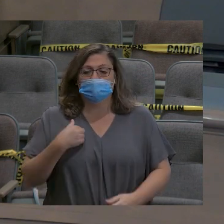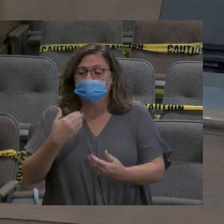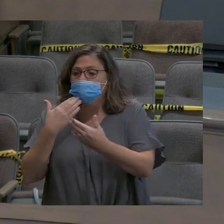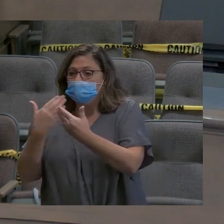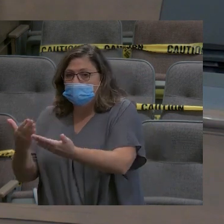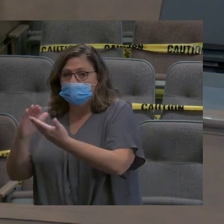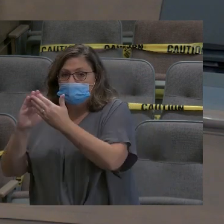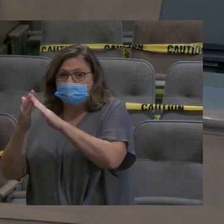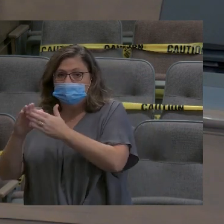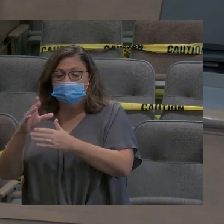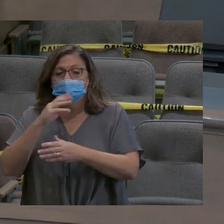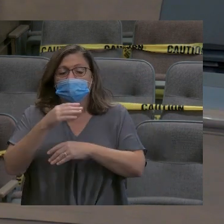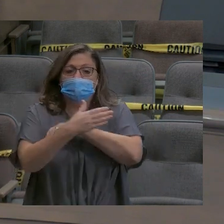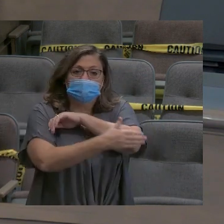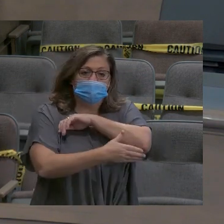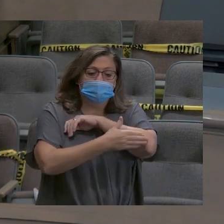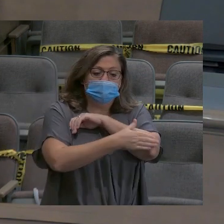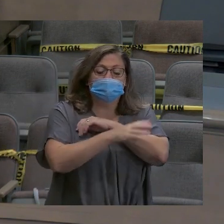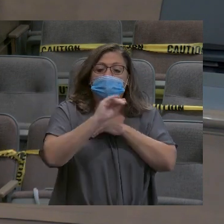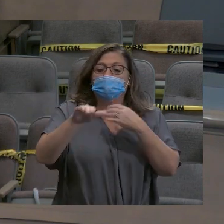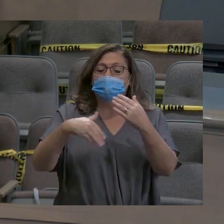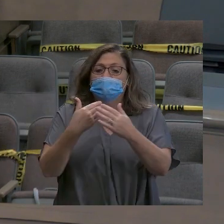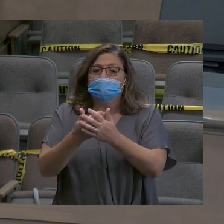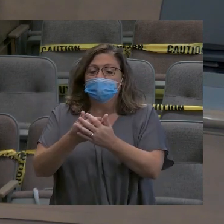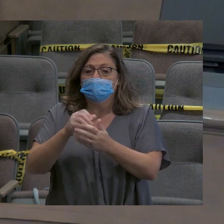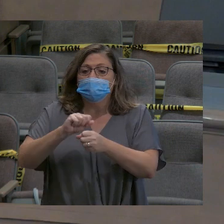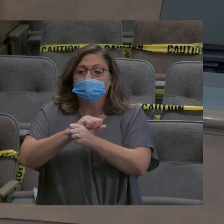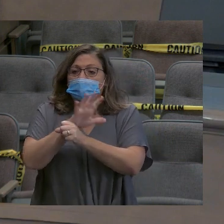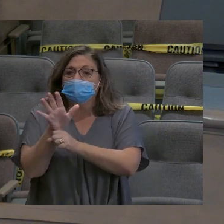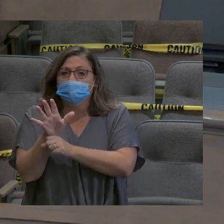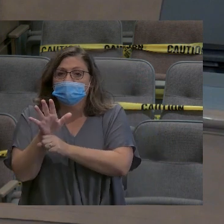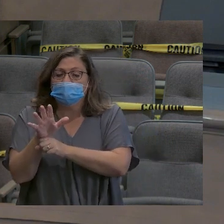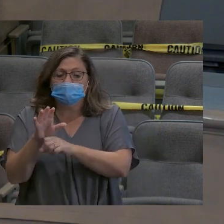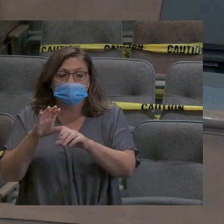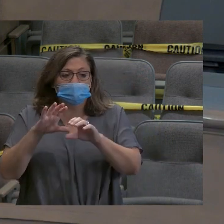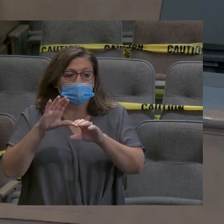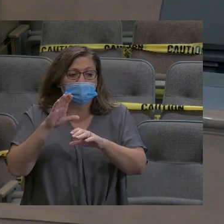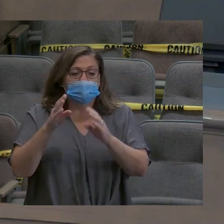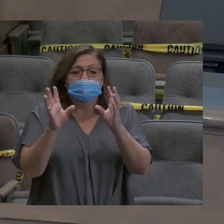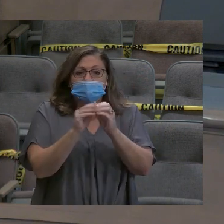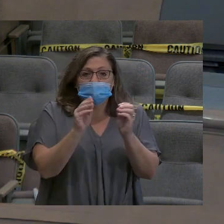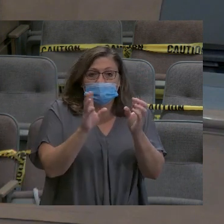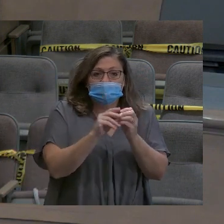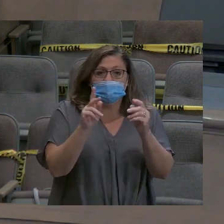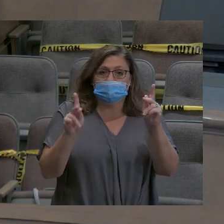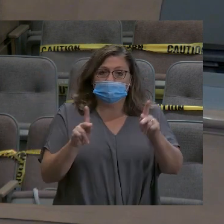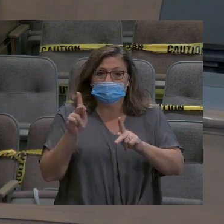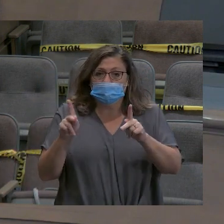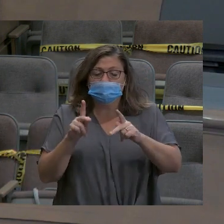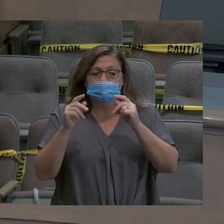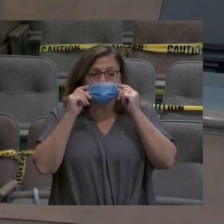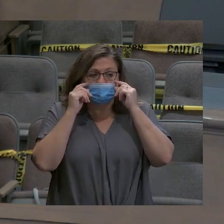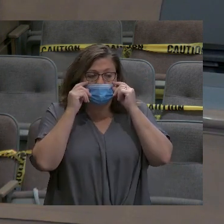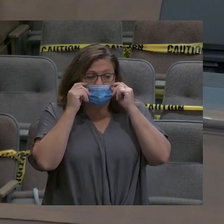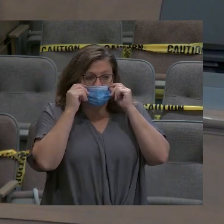thank all of the members of our COVID task force for working to compile this information, because this information is